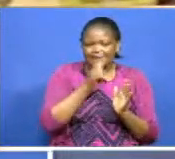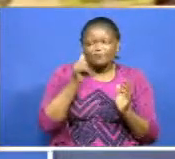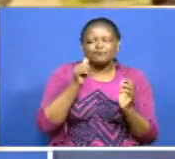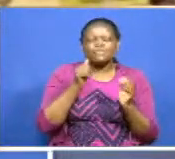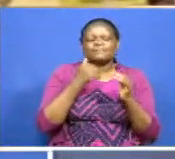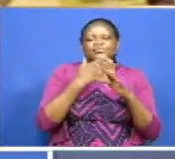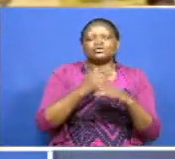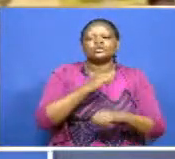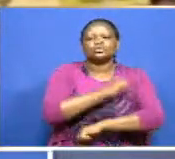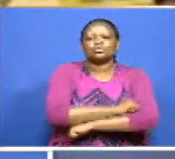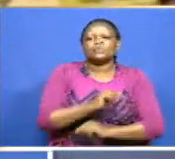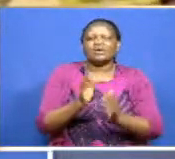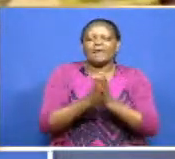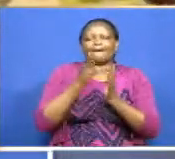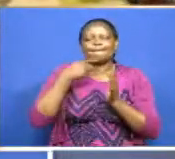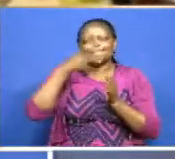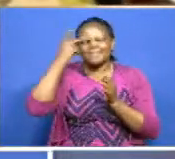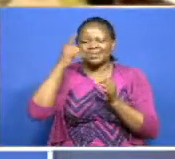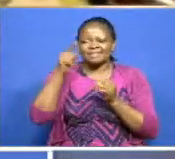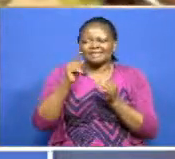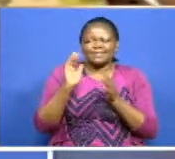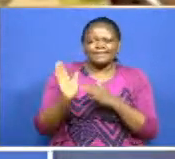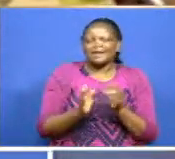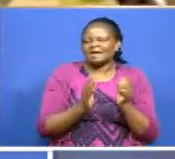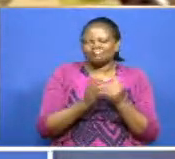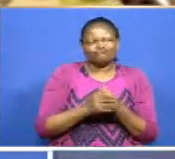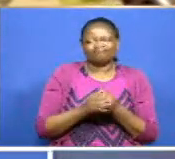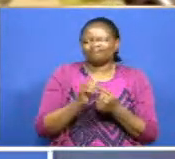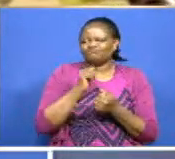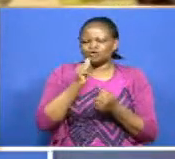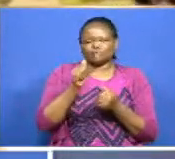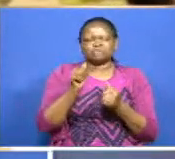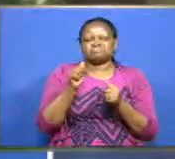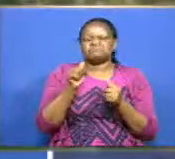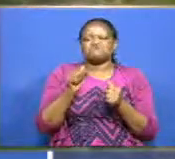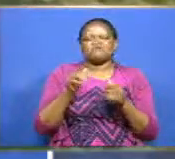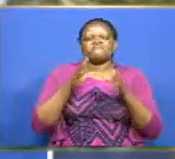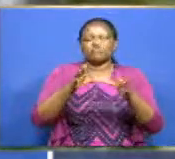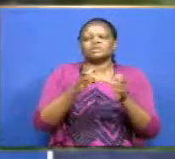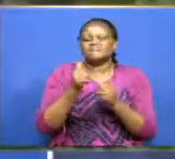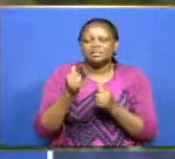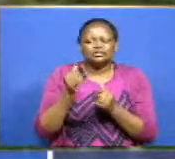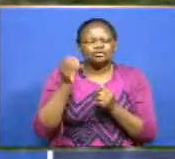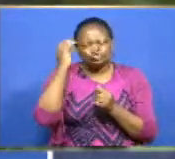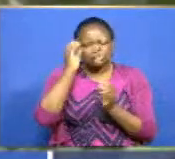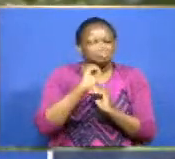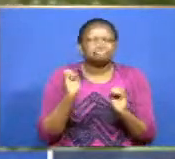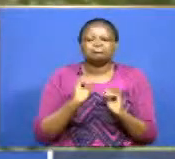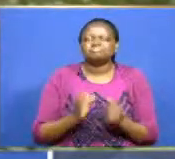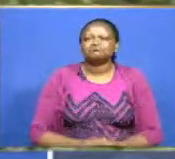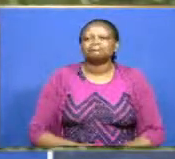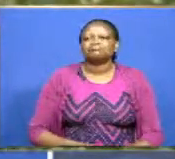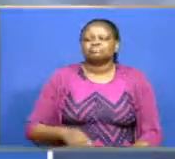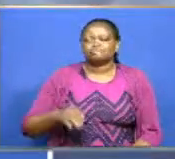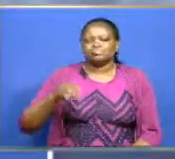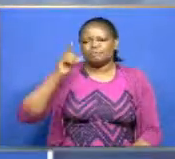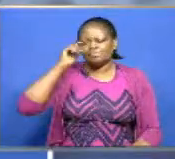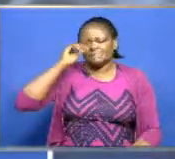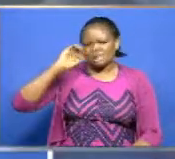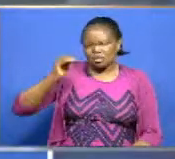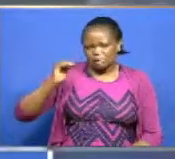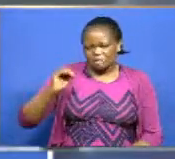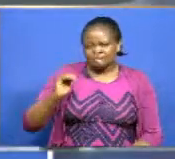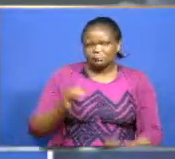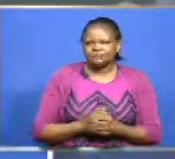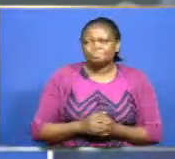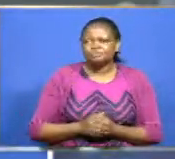parents. And if it is an arrangement, that arrangement should not be seen to be compulsory. Katika kaunti ya Mombasa, katibu katika wizara ya